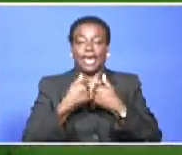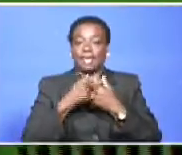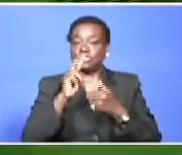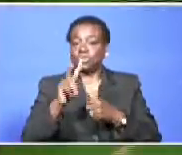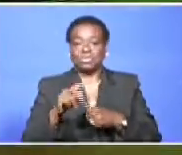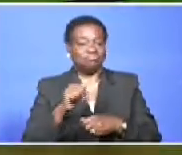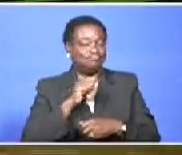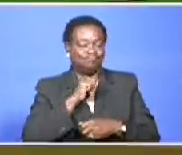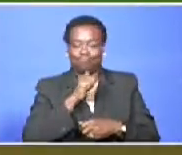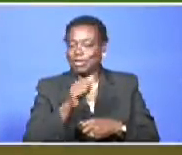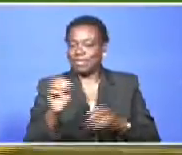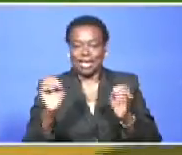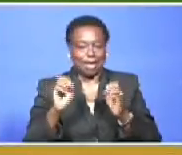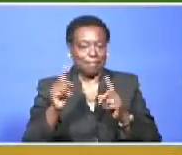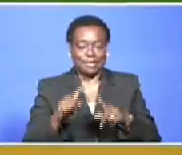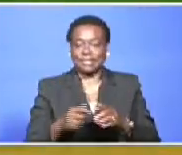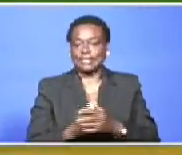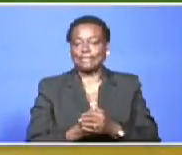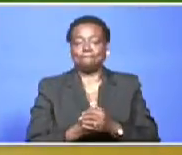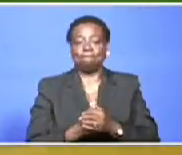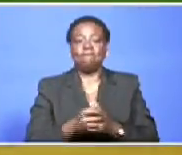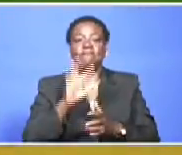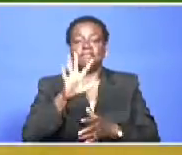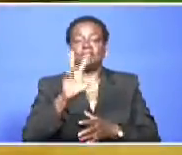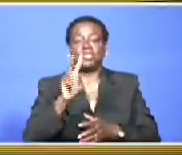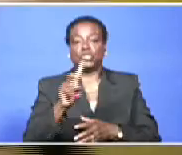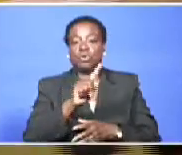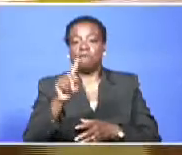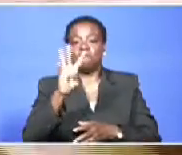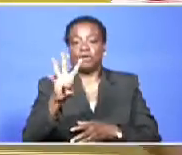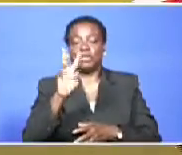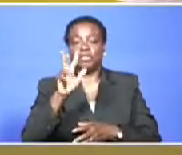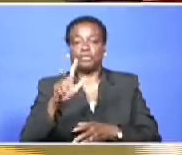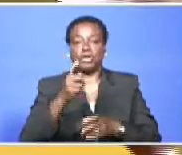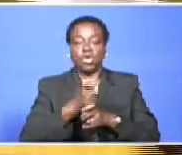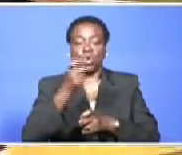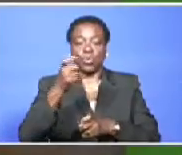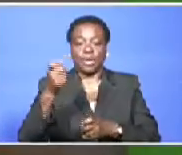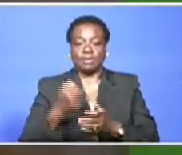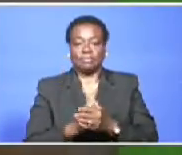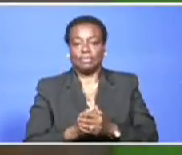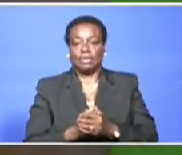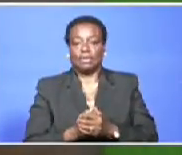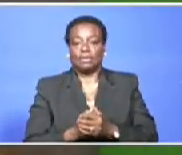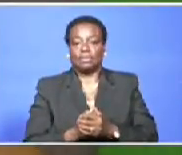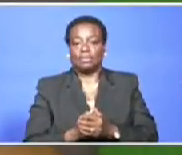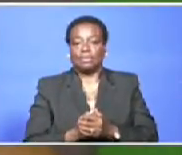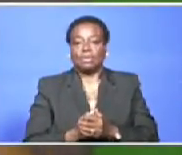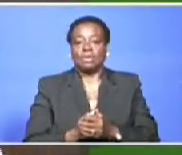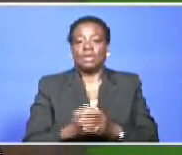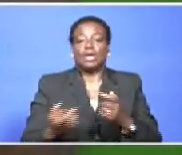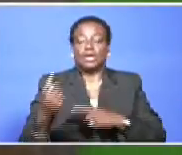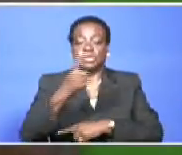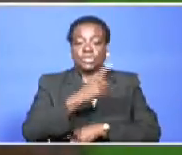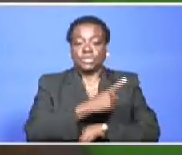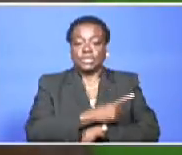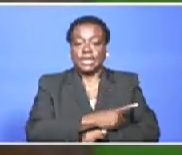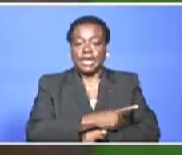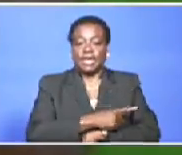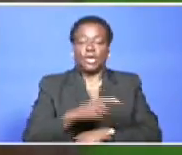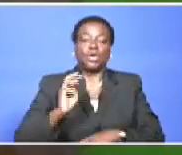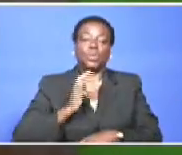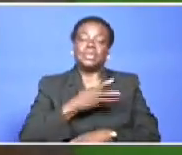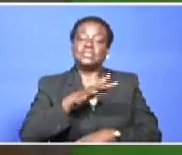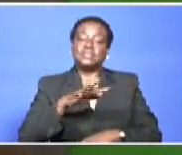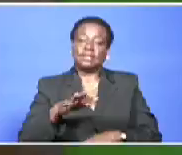advantage in the paint to walk out with the 52-43 win to go up 2-1. I think today we settled the ball down a lot more. We